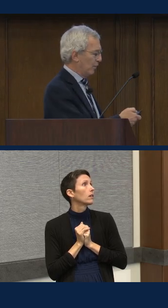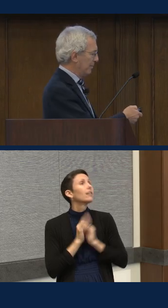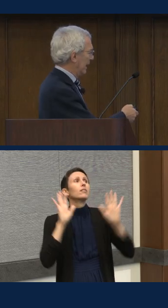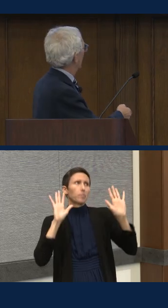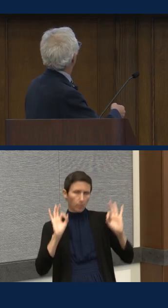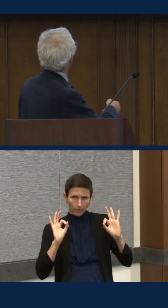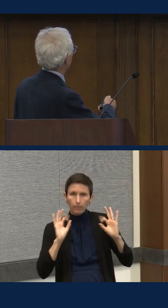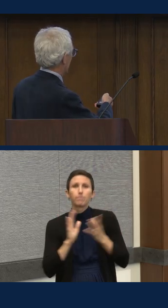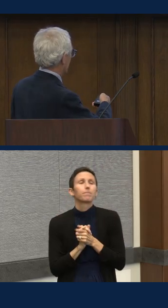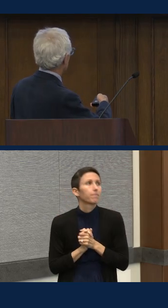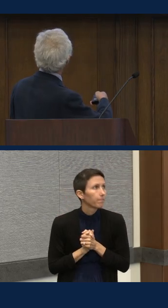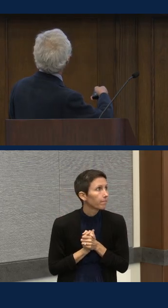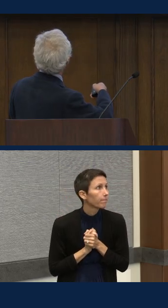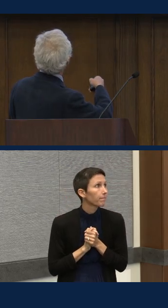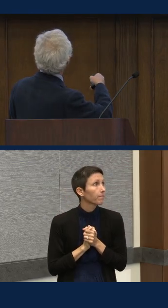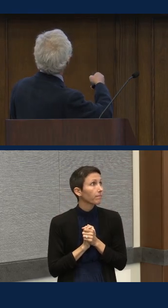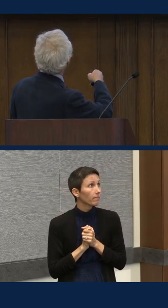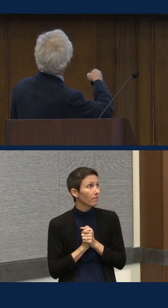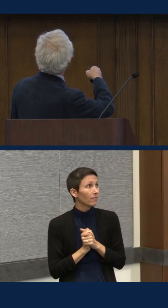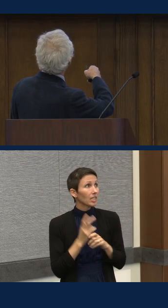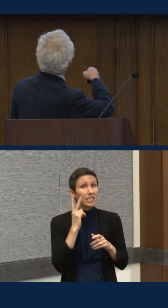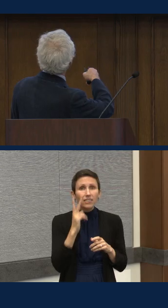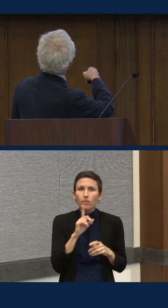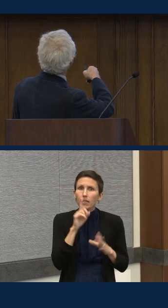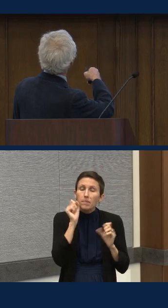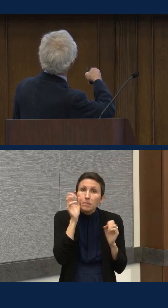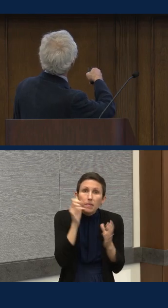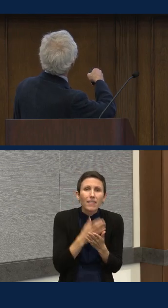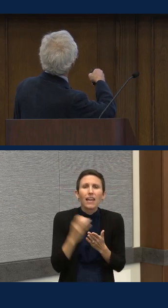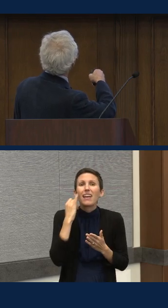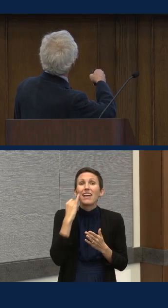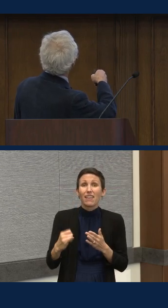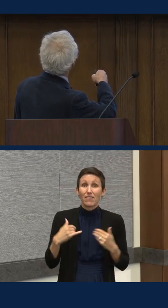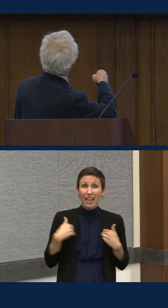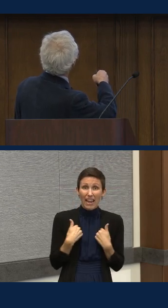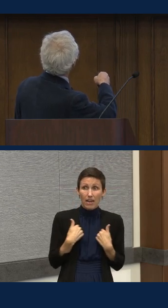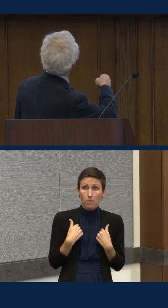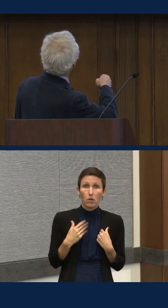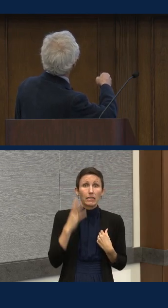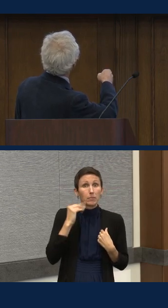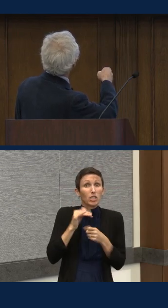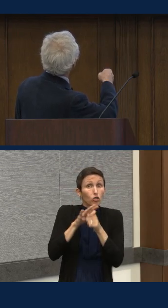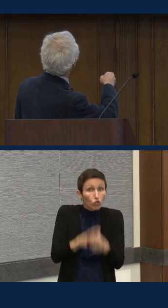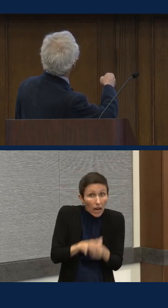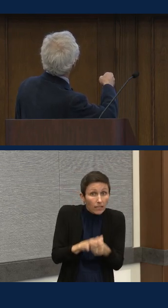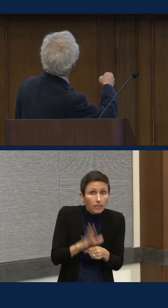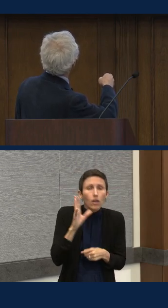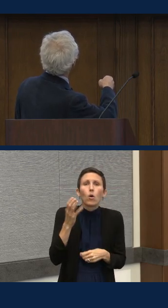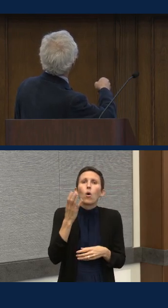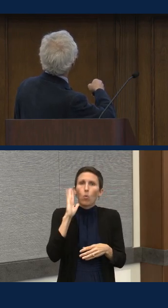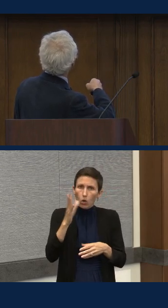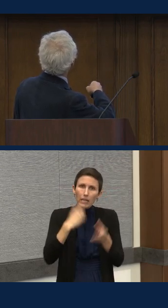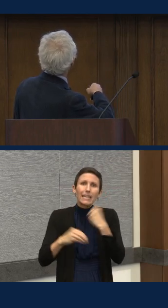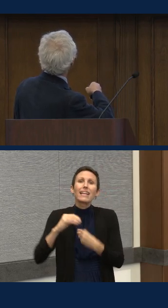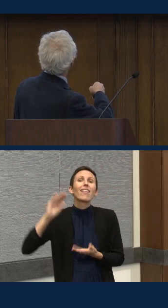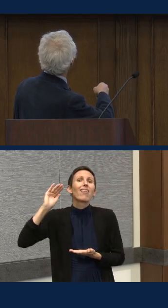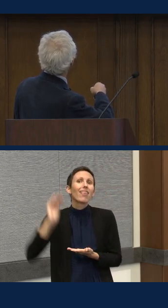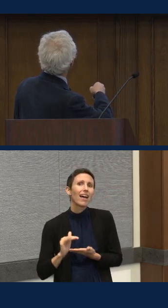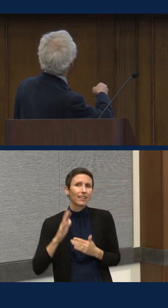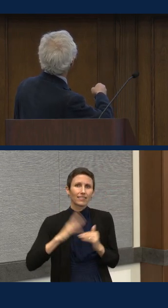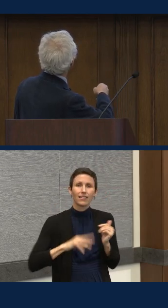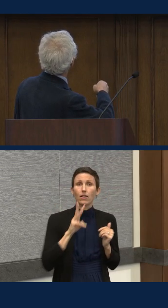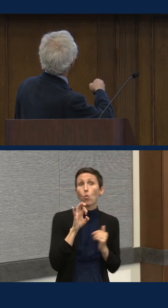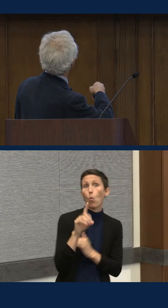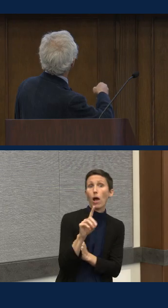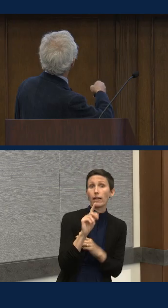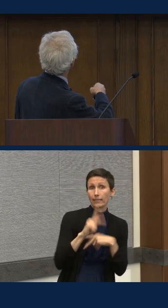There we go. So you see some remarkable things. If you stress the animal, it will eat less than a wild-type animal. So this is